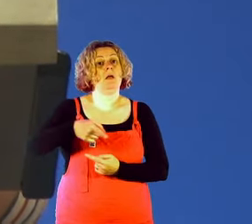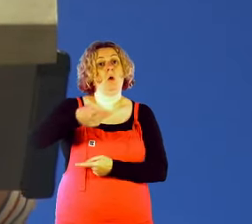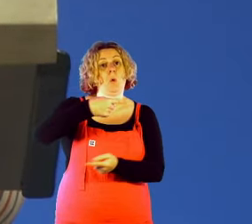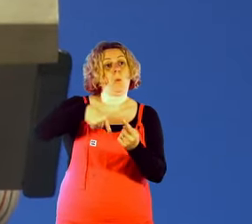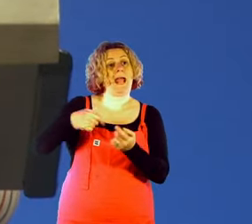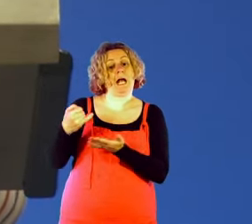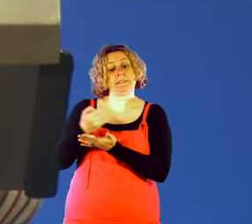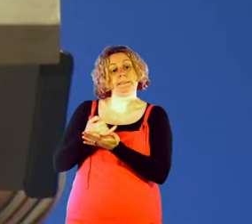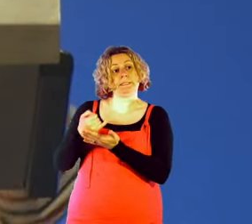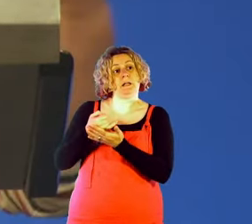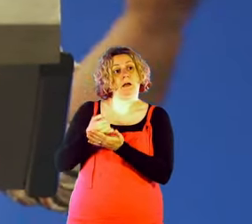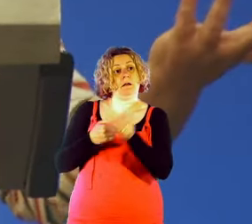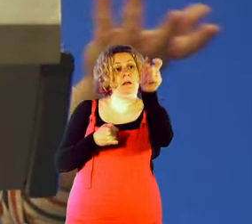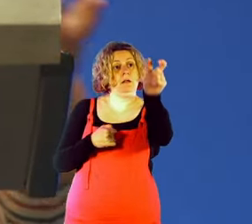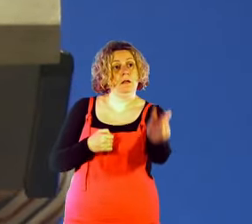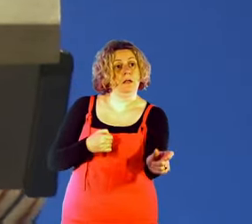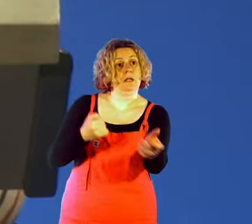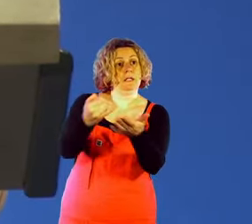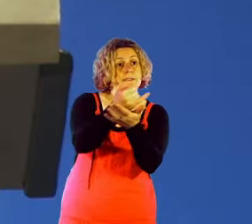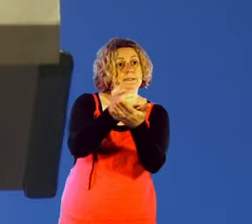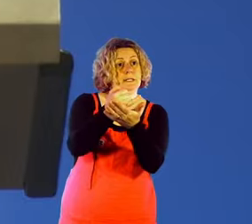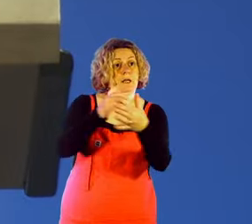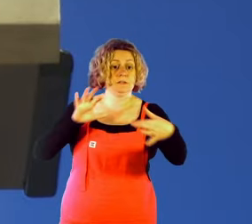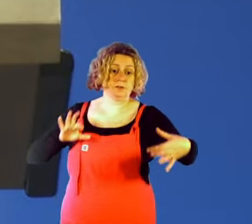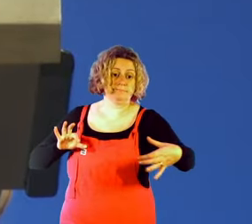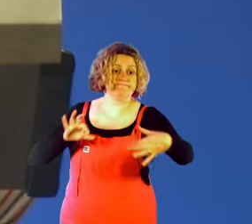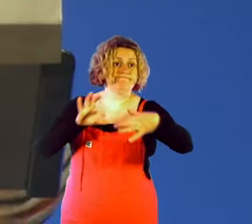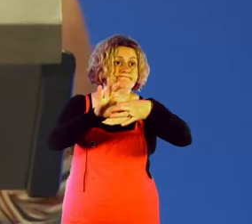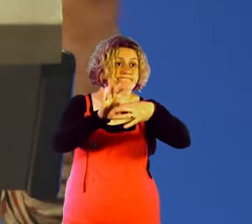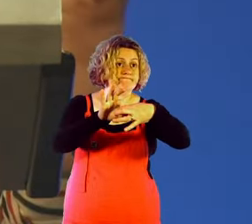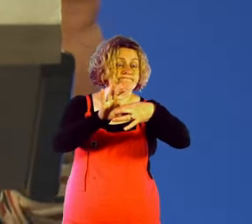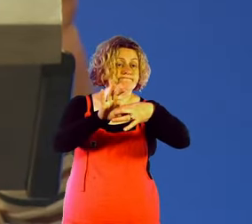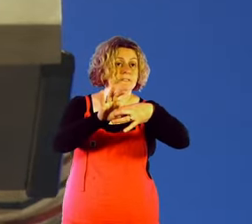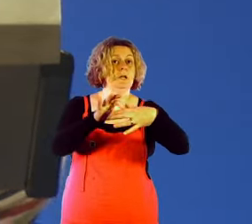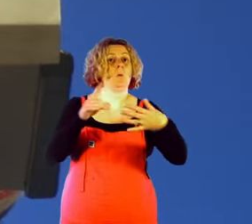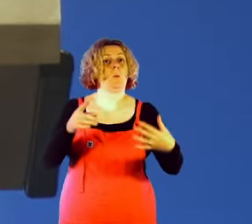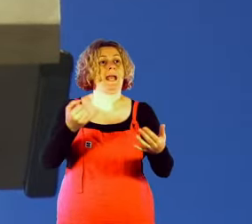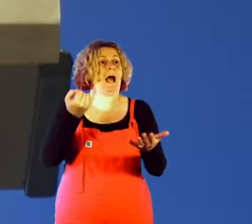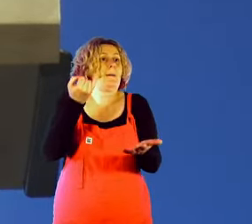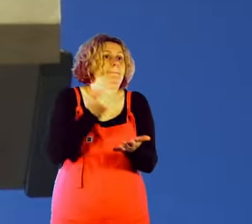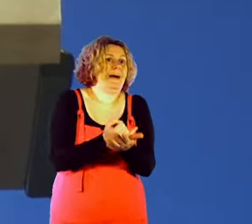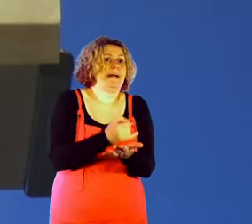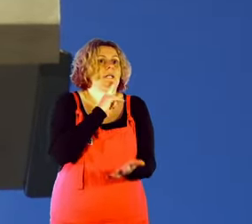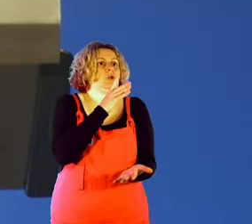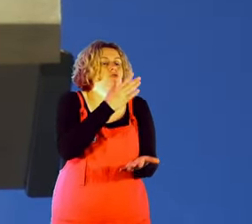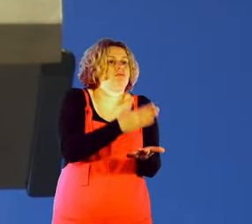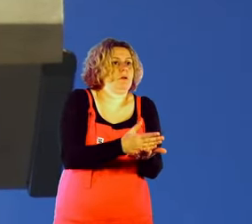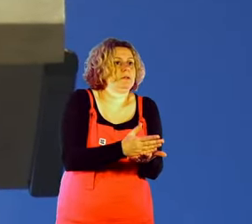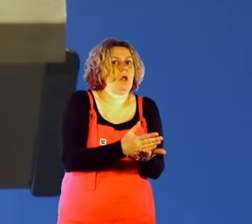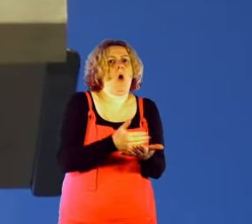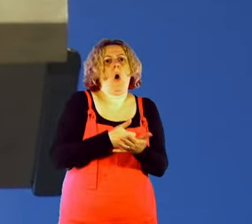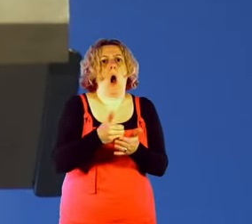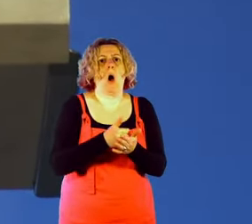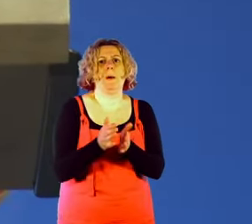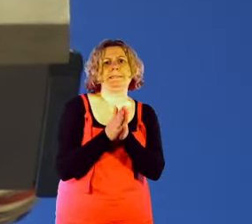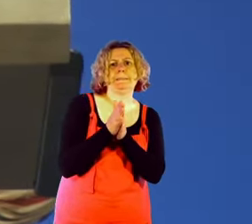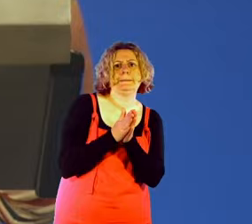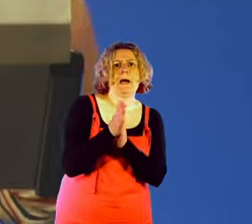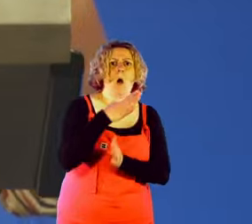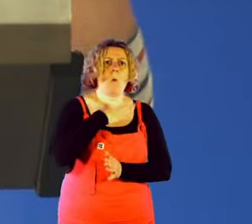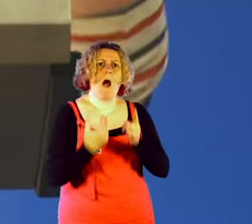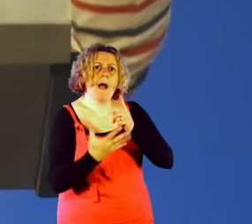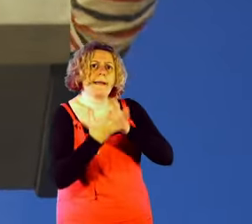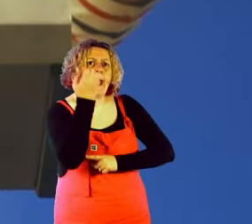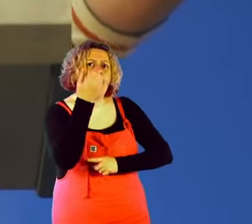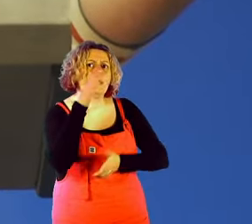We are bad at trust, bad at considering each other's needs. We are eager to get what we can out of a relationship